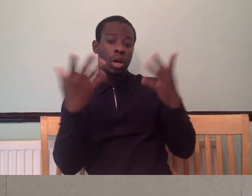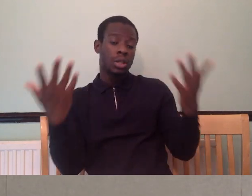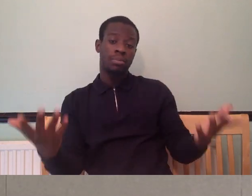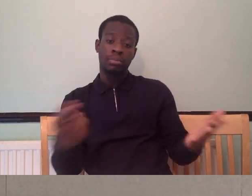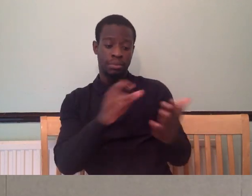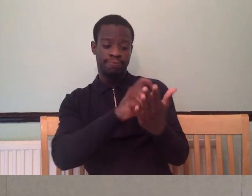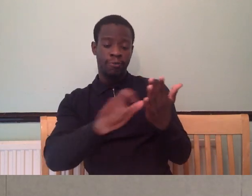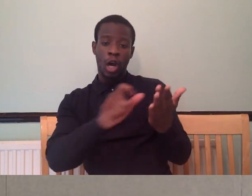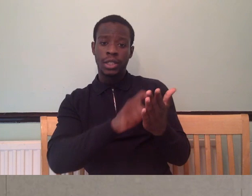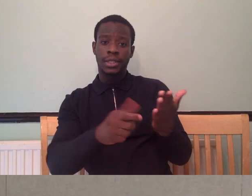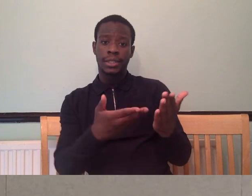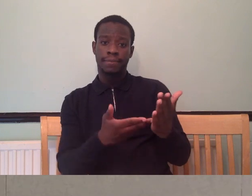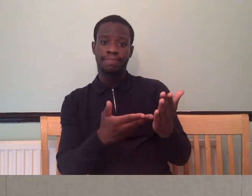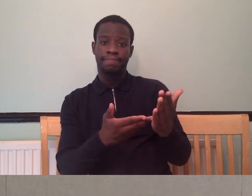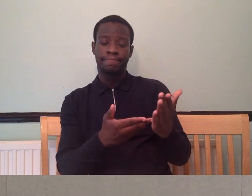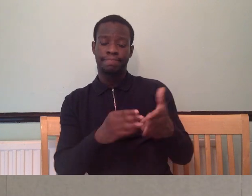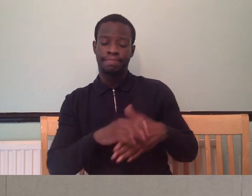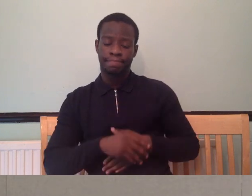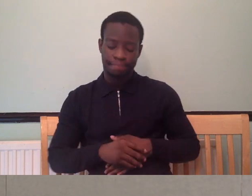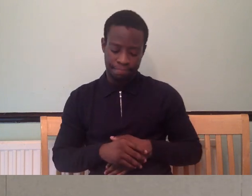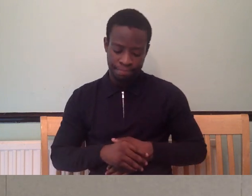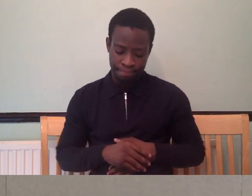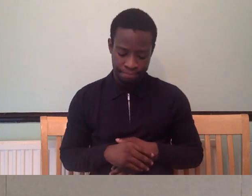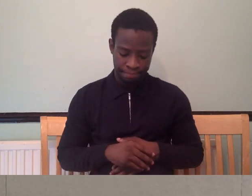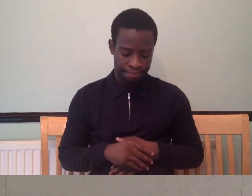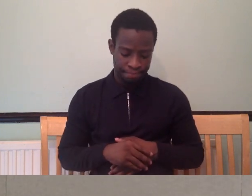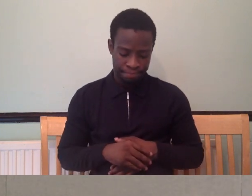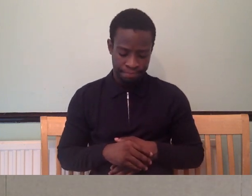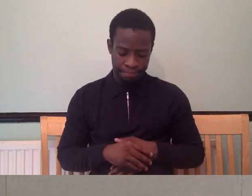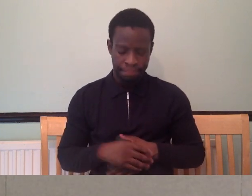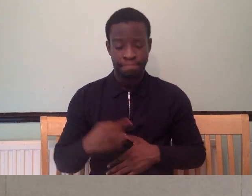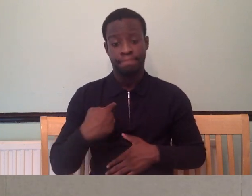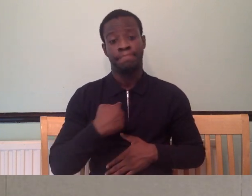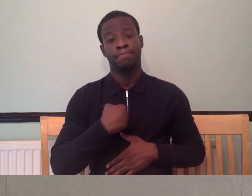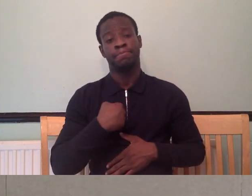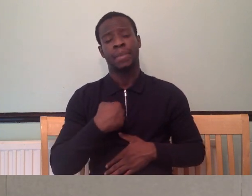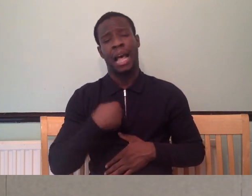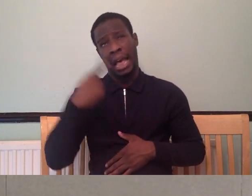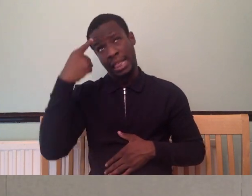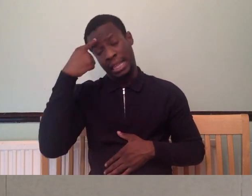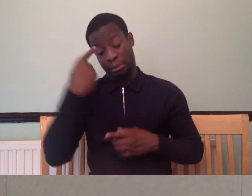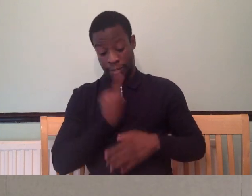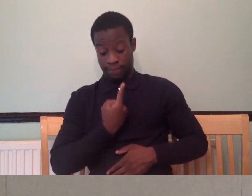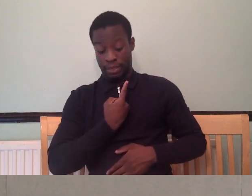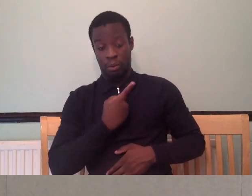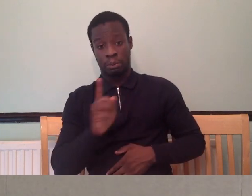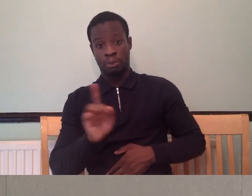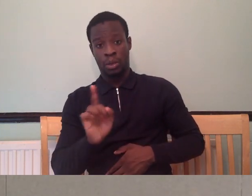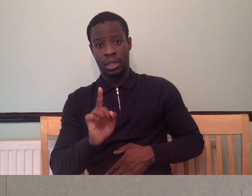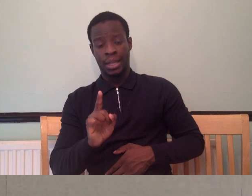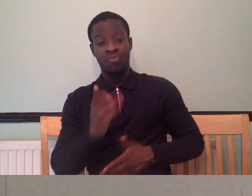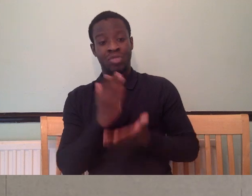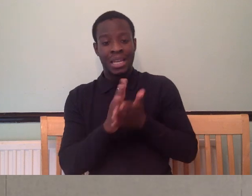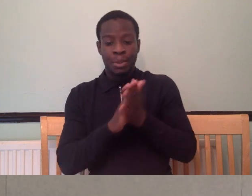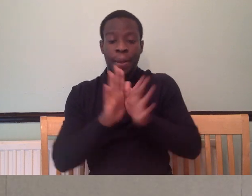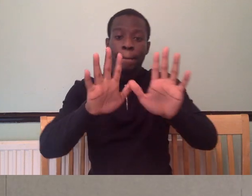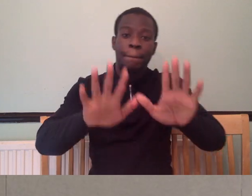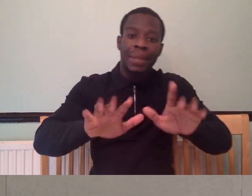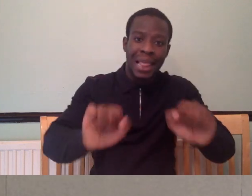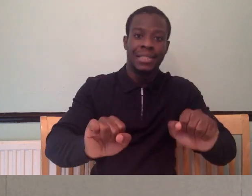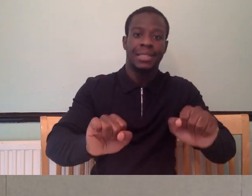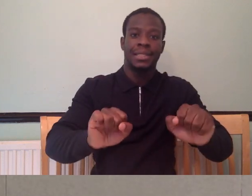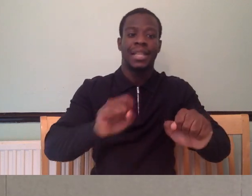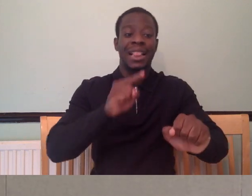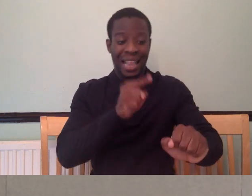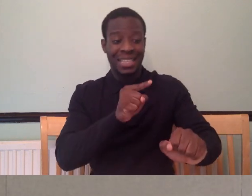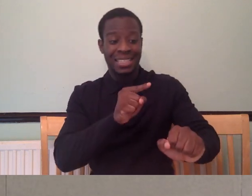this particular collection of verses. And I think their ultimate goal is to bless. That's the